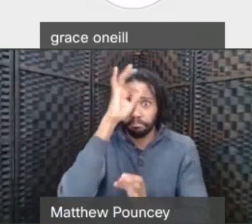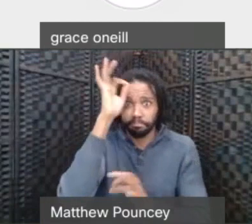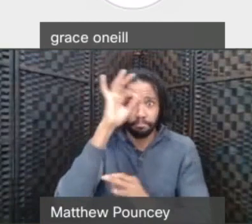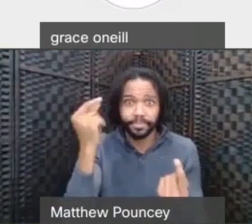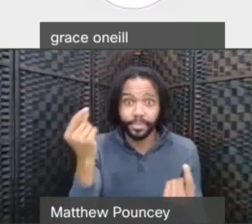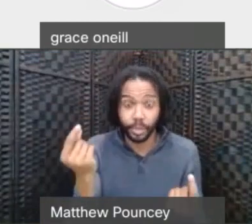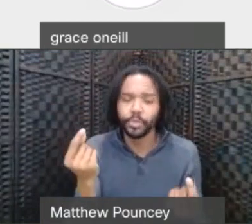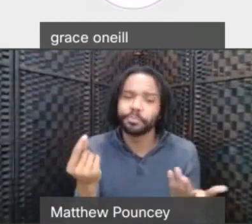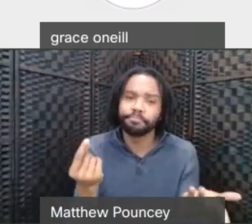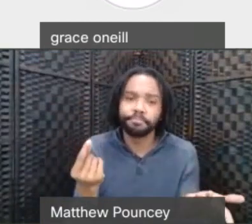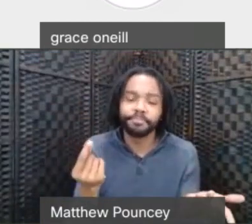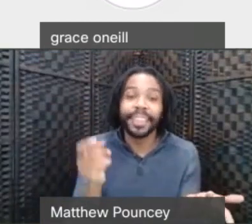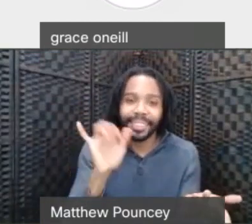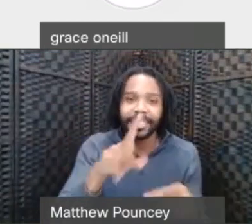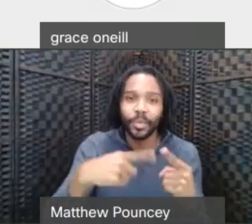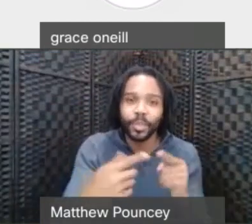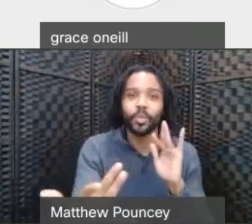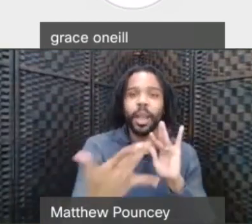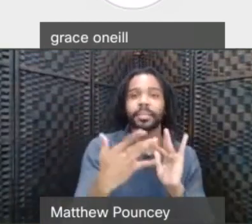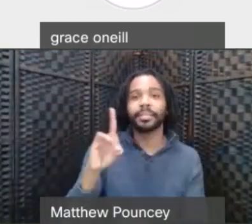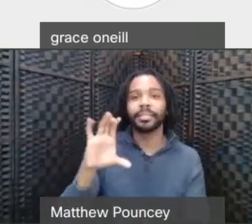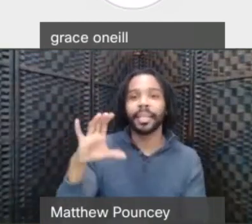is when you would reach out to DC Health with